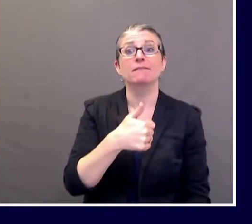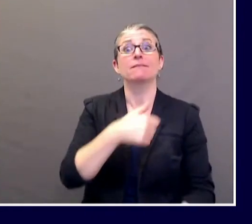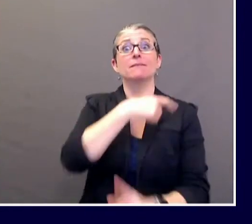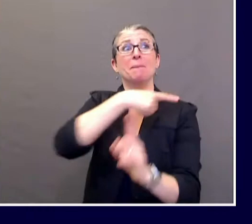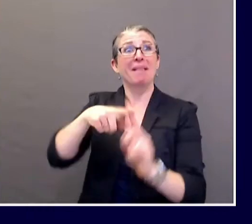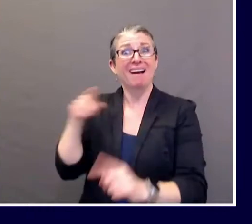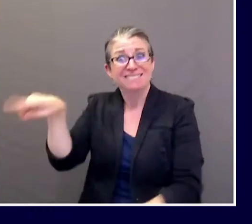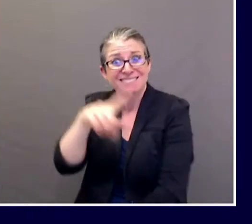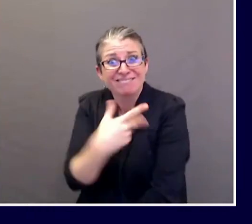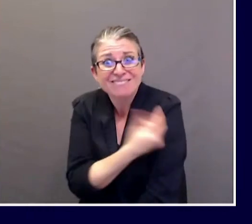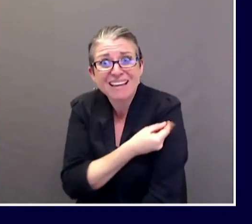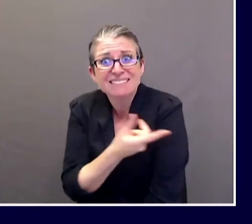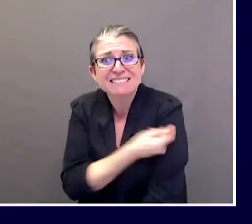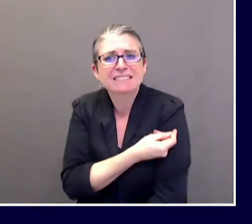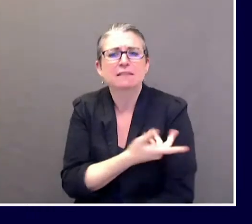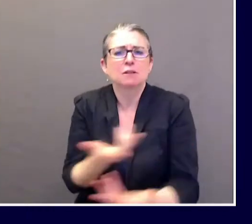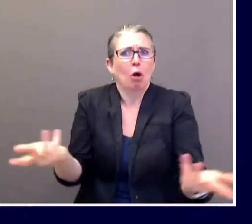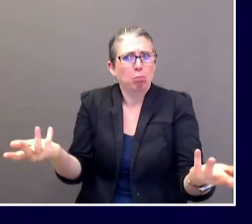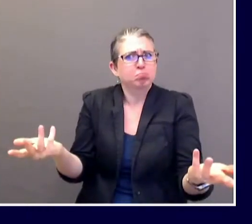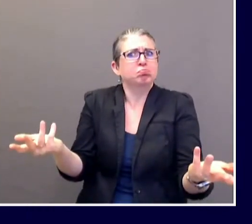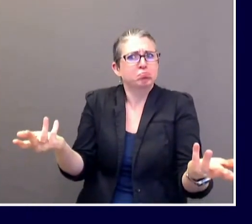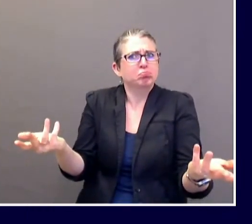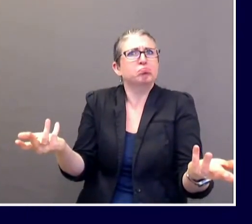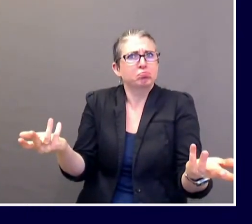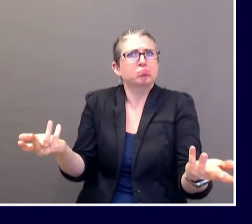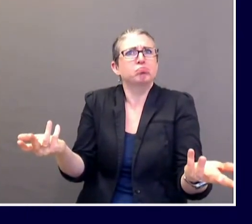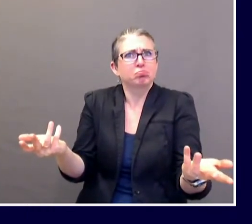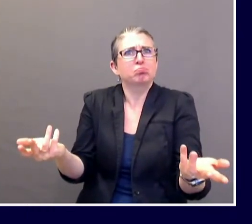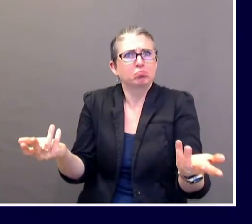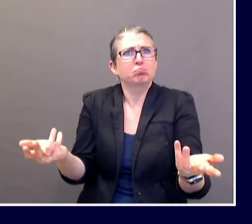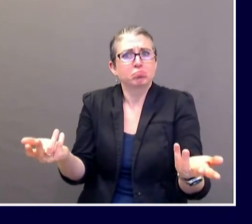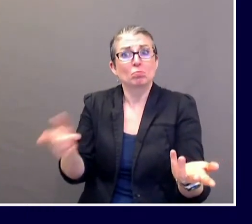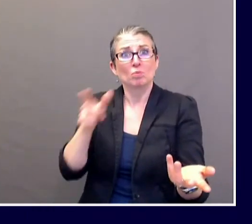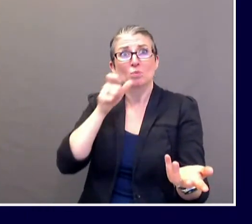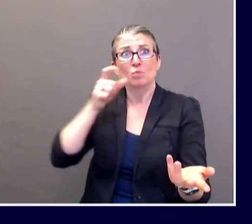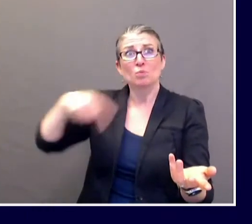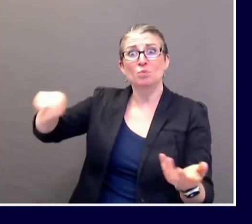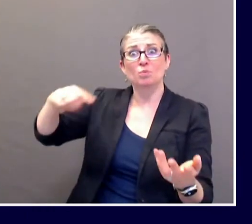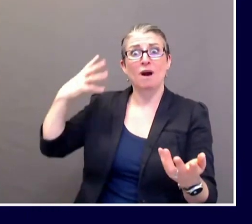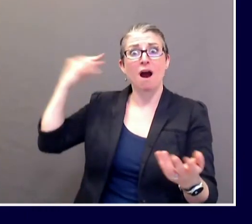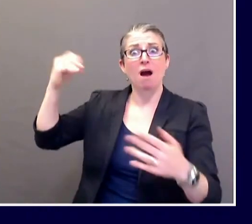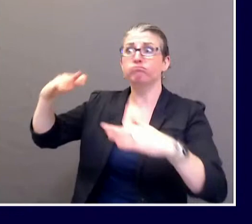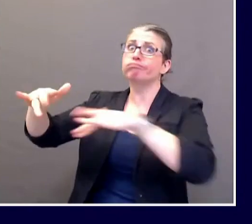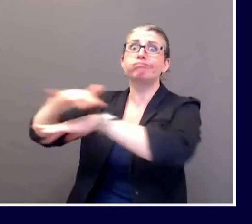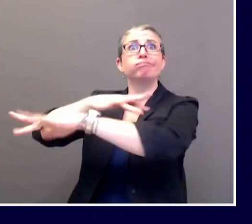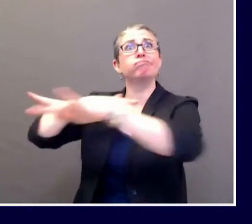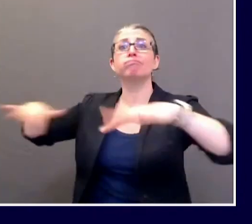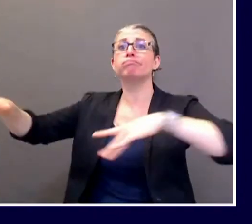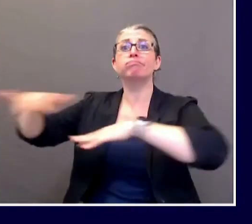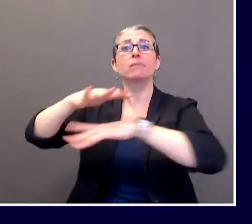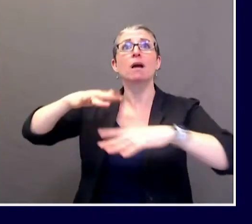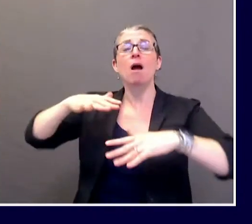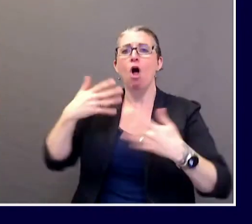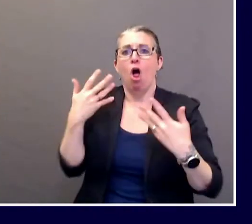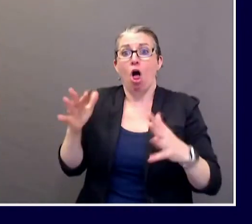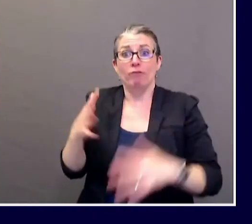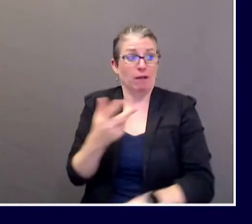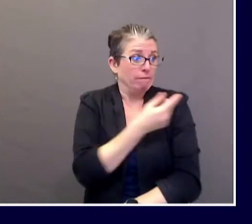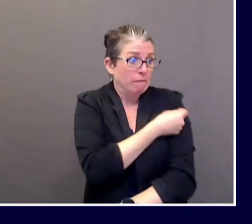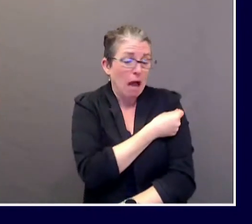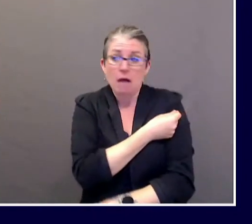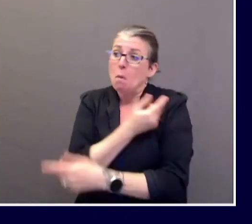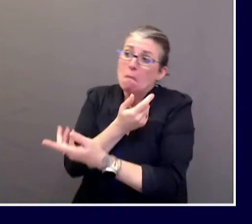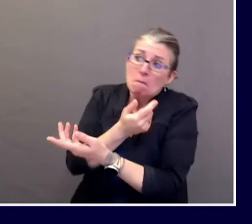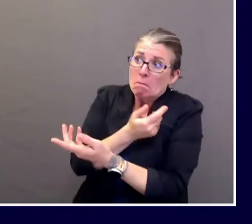now, that means there are fewer people that are out there who are susceptible. When you combine a safer activity, being outdoors,